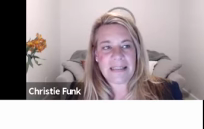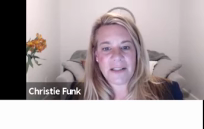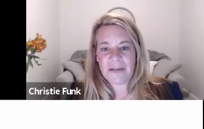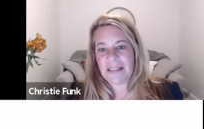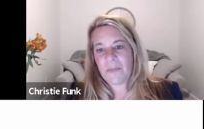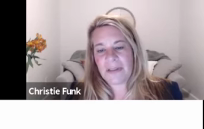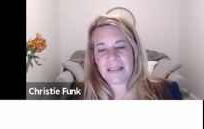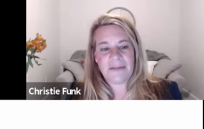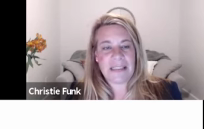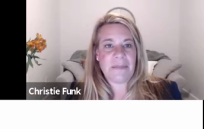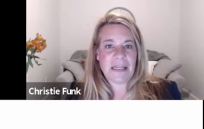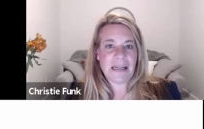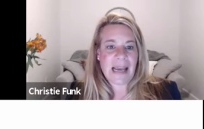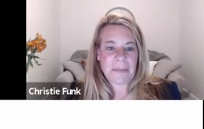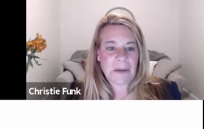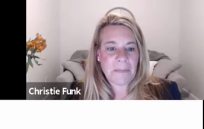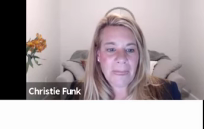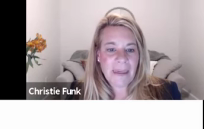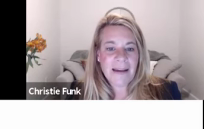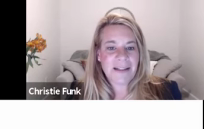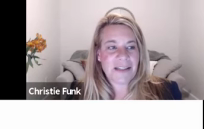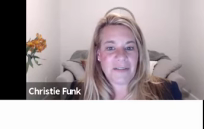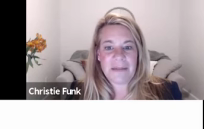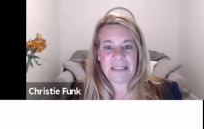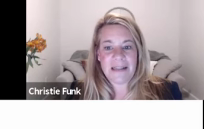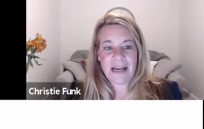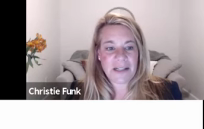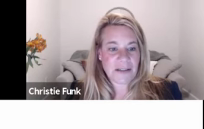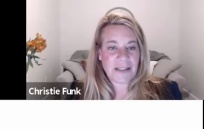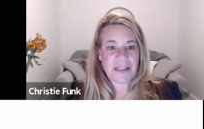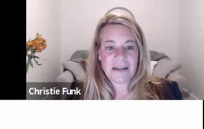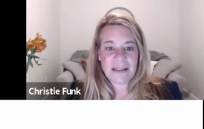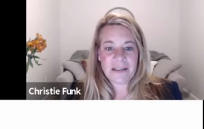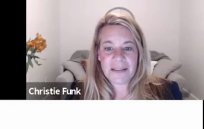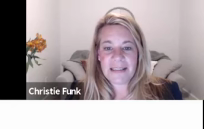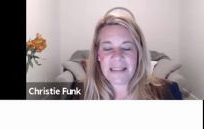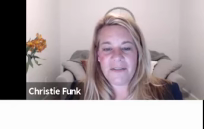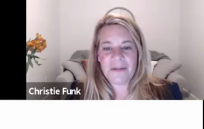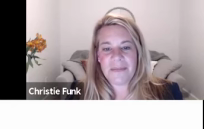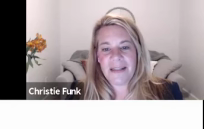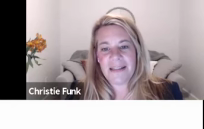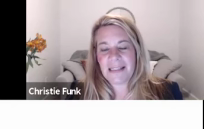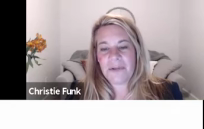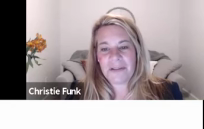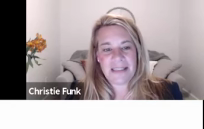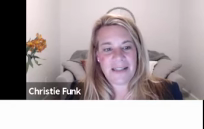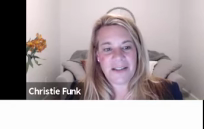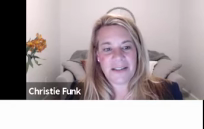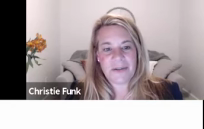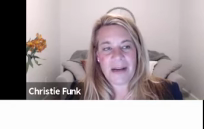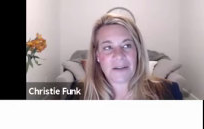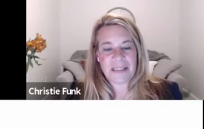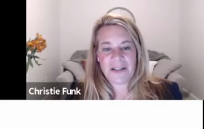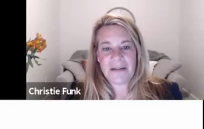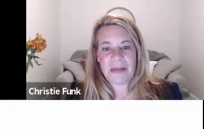startup that has since raised more than $17 million in capital. She developed an international engineering consultancy from conceptual